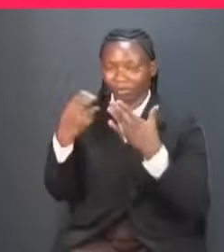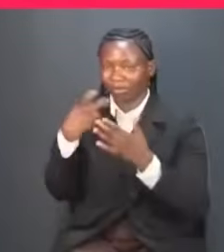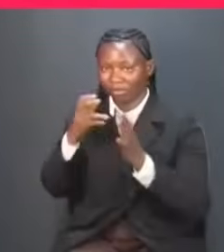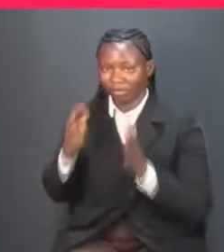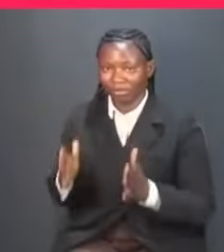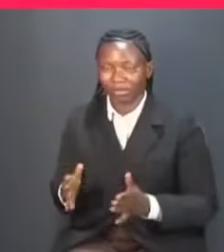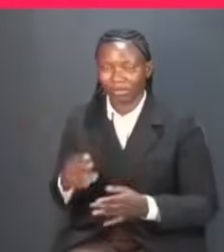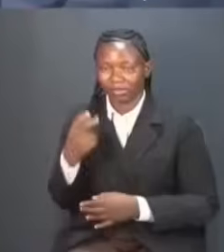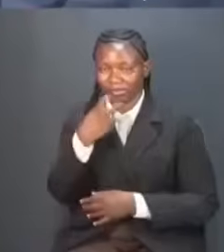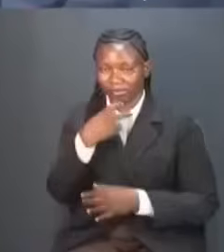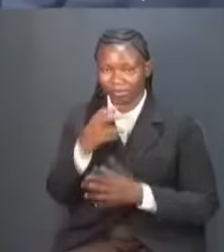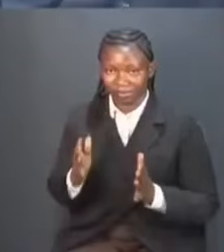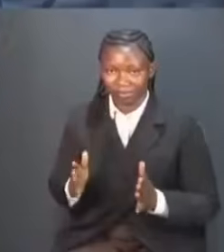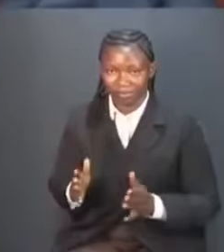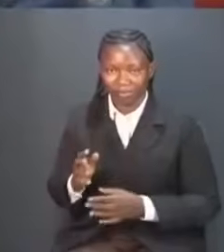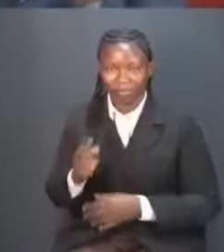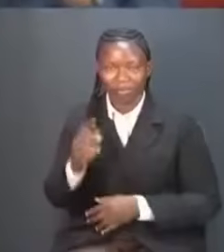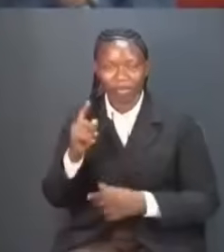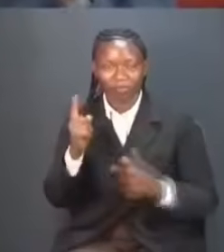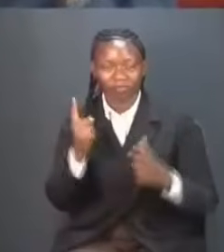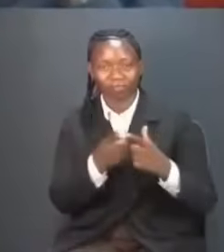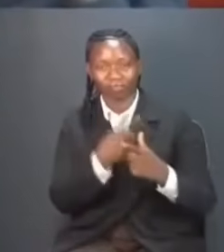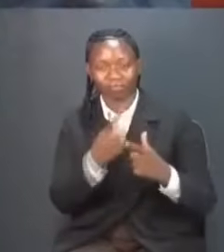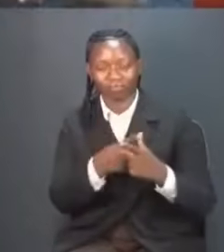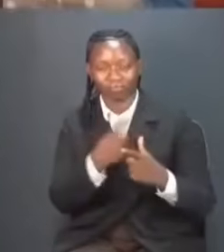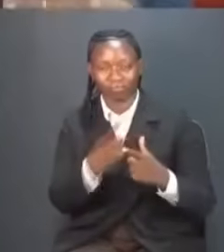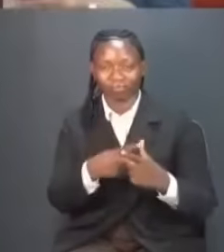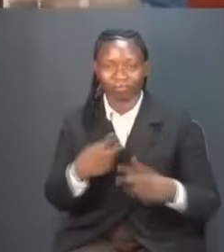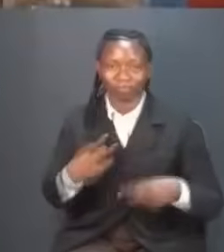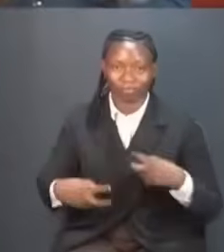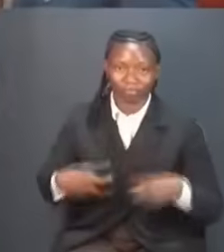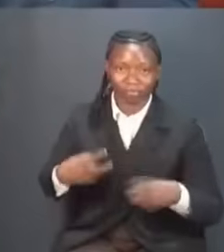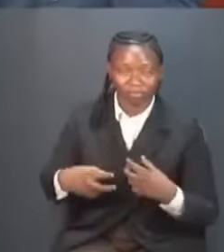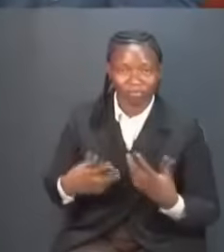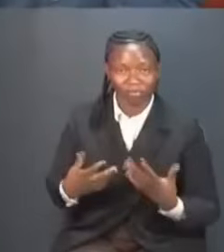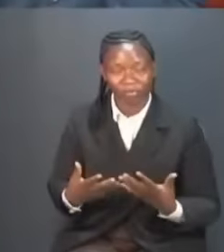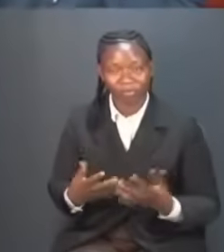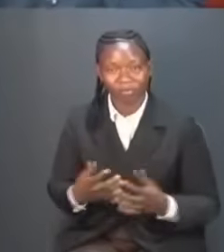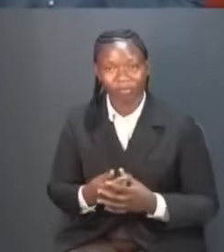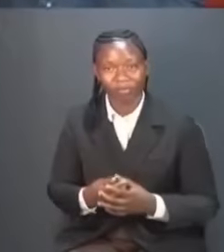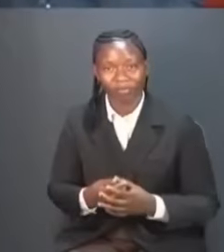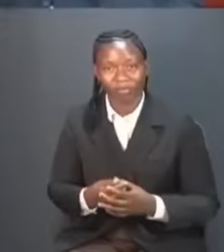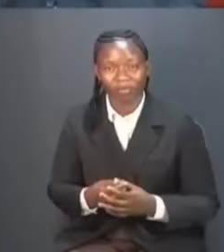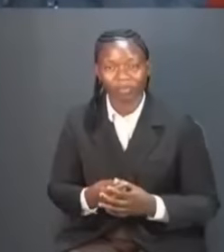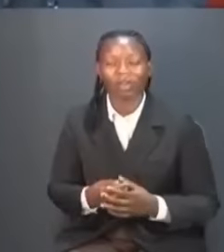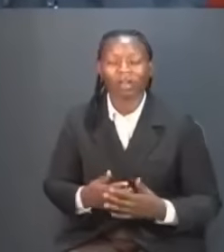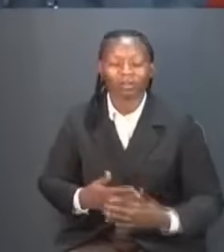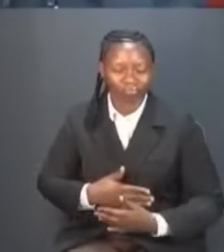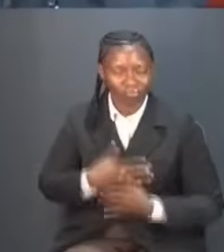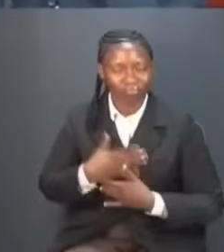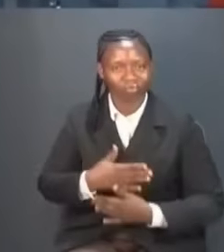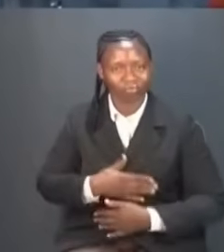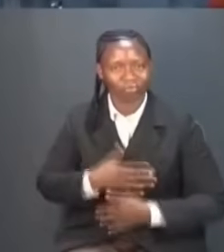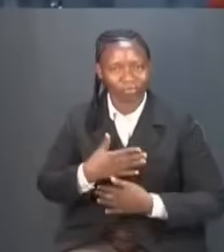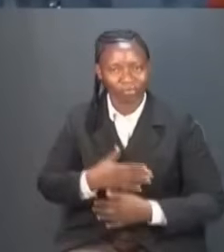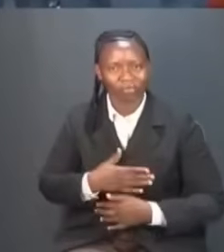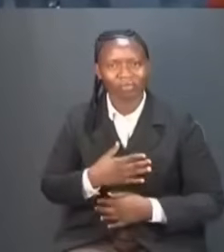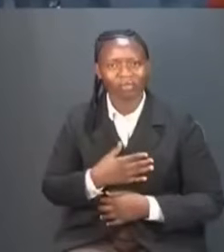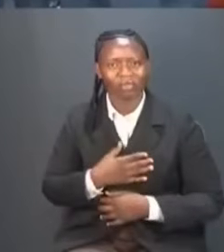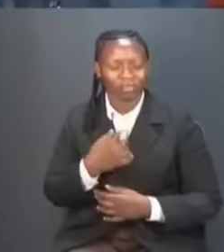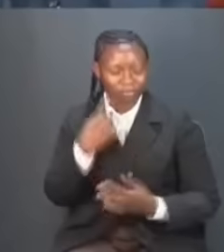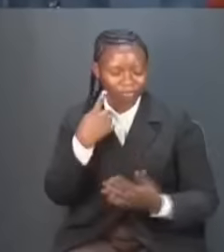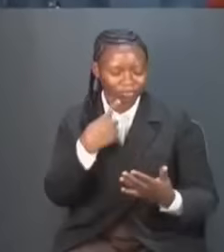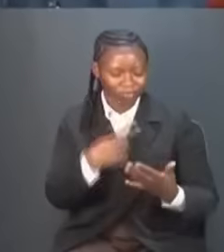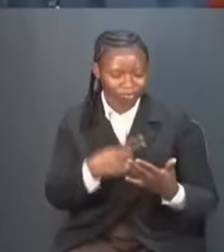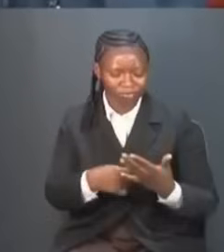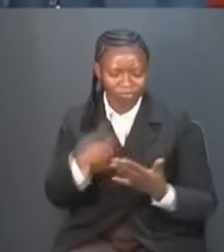Speaker, my first issue is that we are very grateful that you are taking cognizance